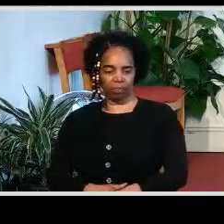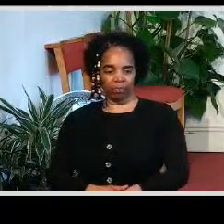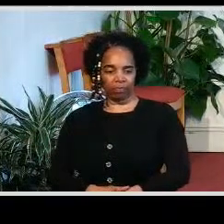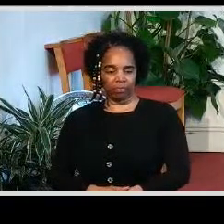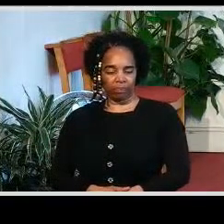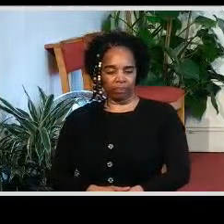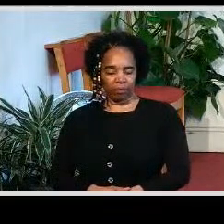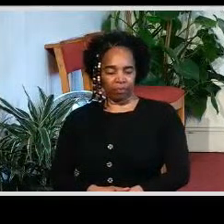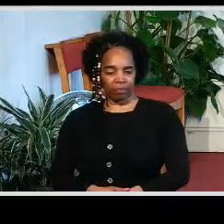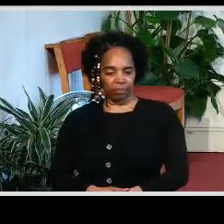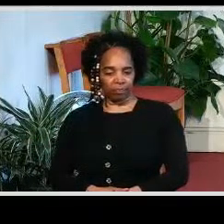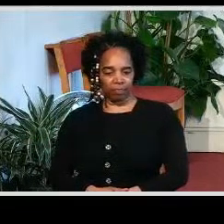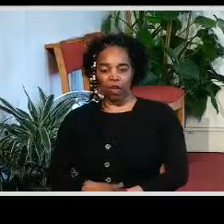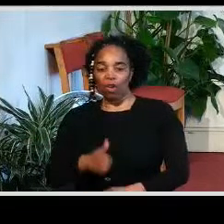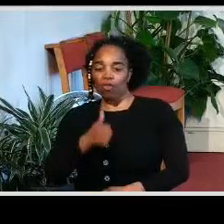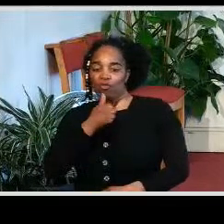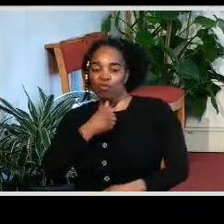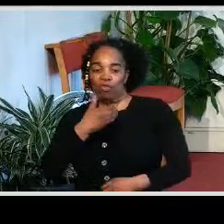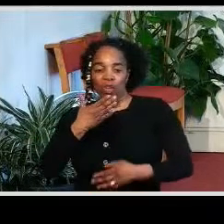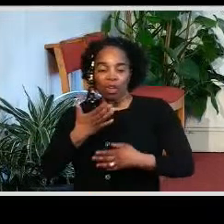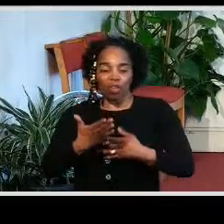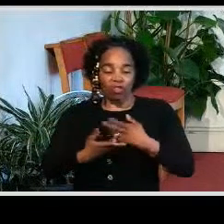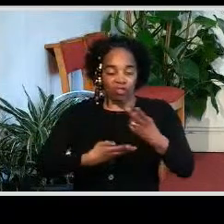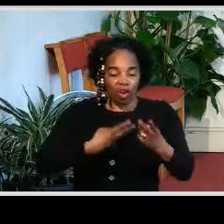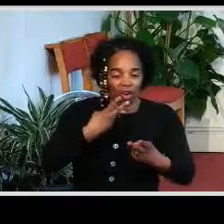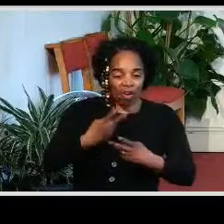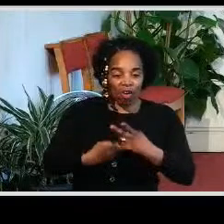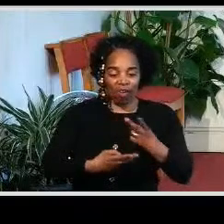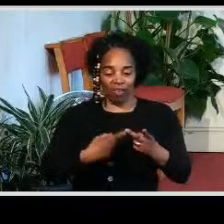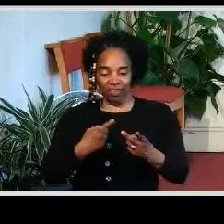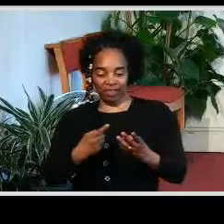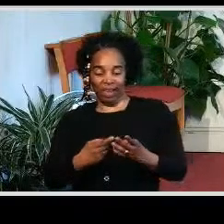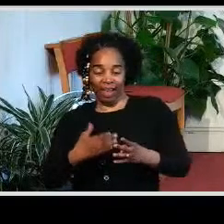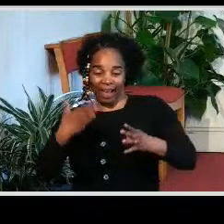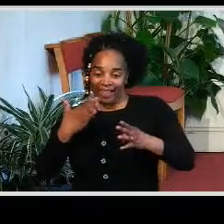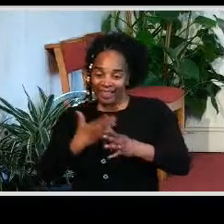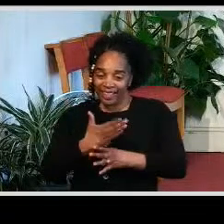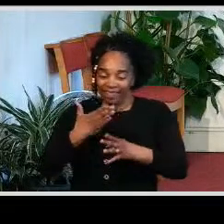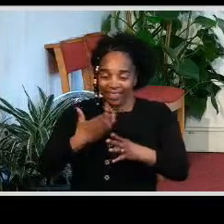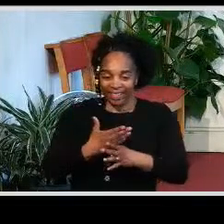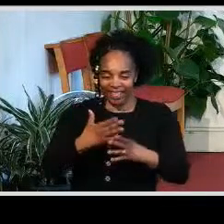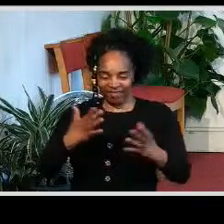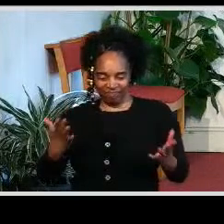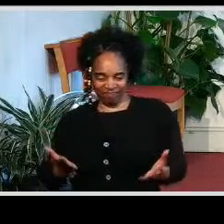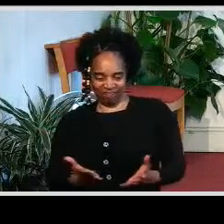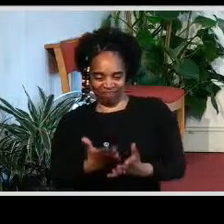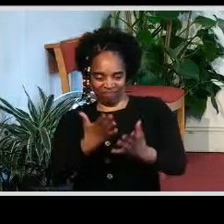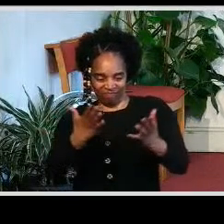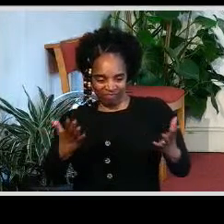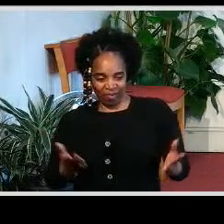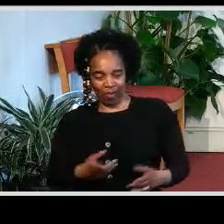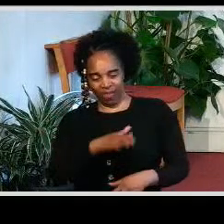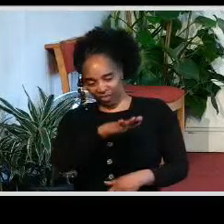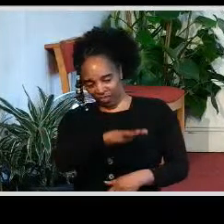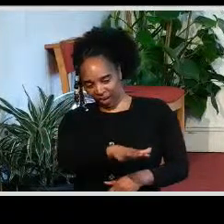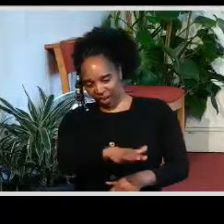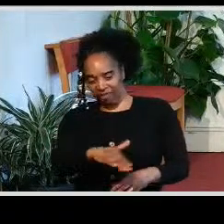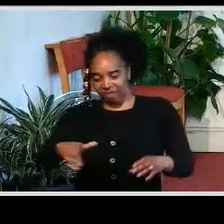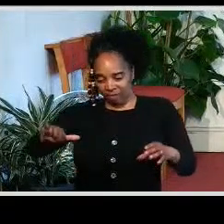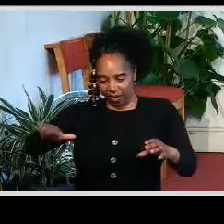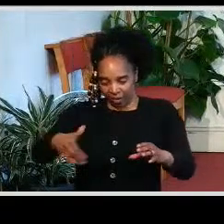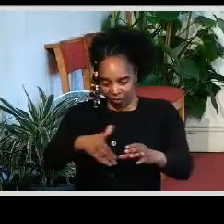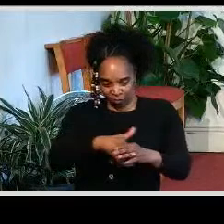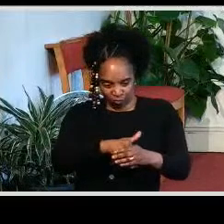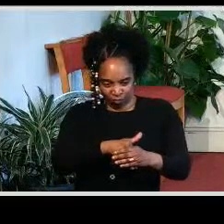Play, sing songs, and read books to them. So do active things that would encourage them to